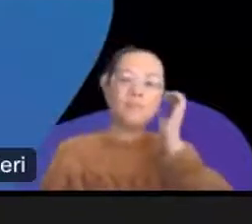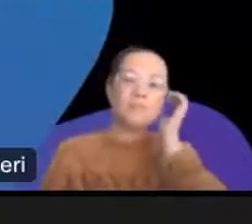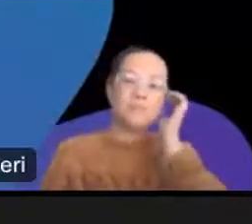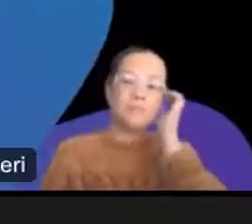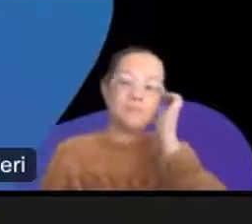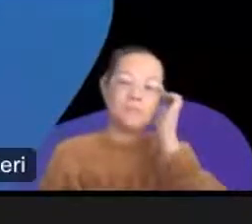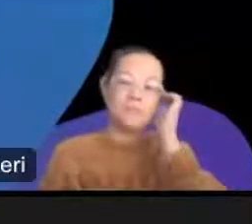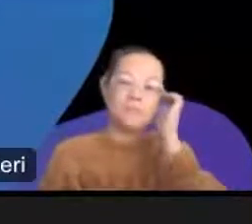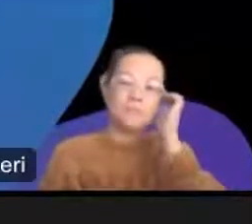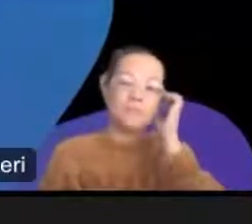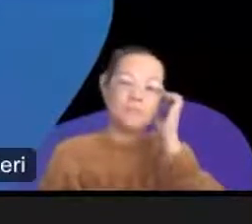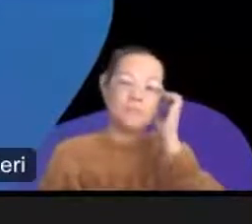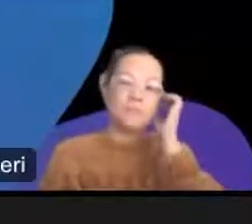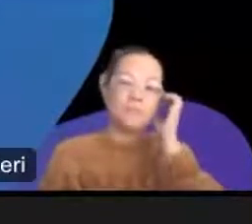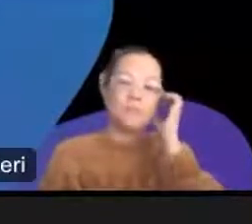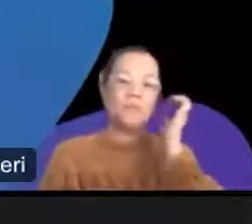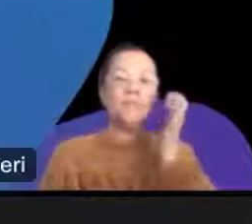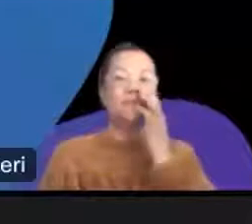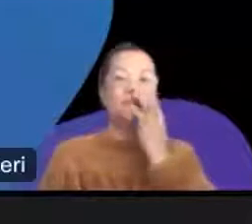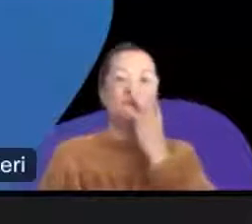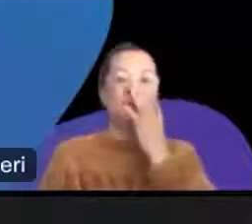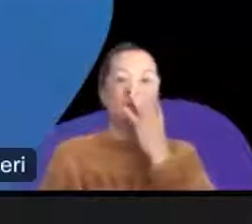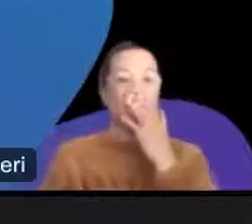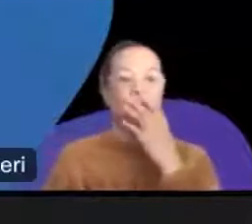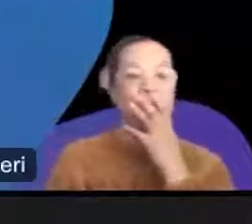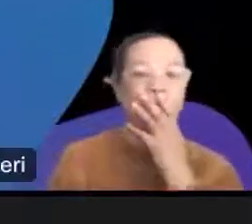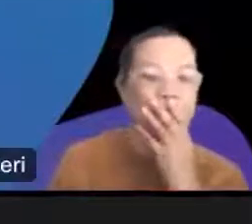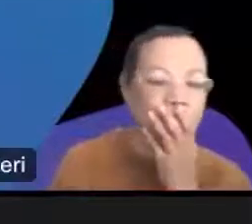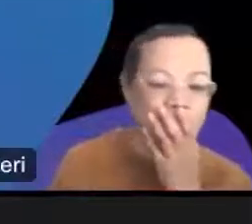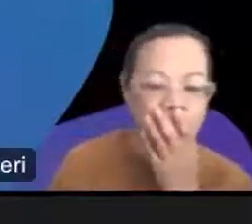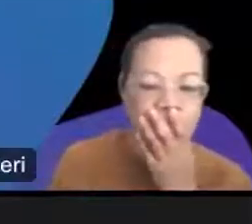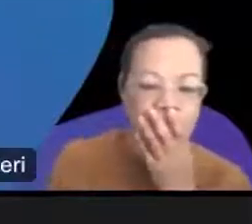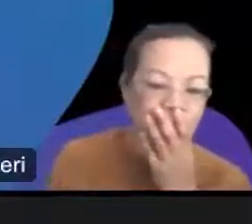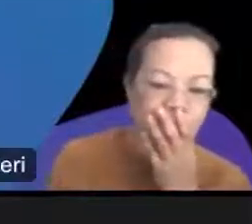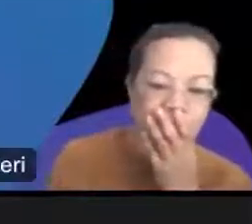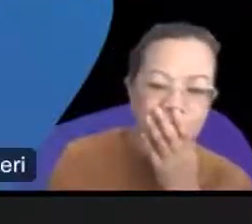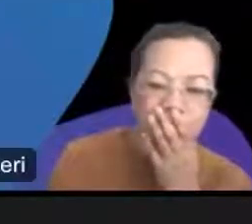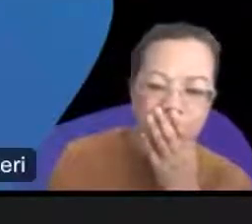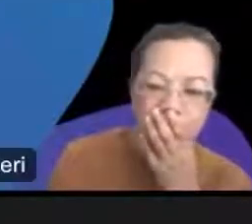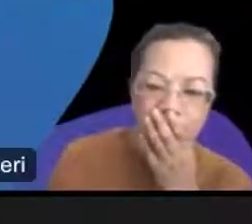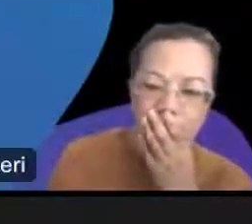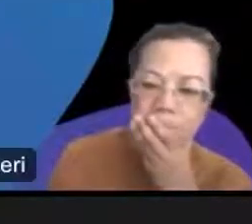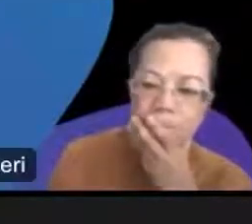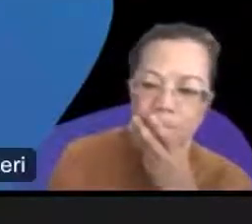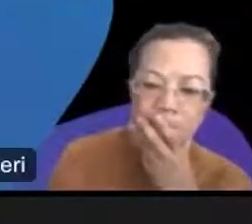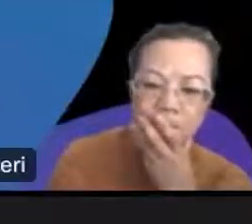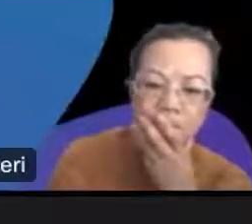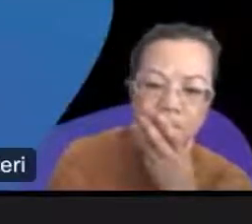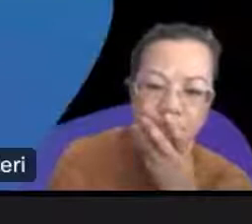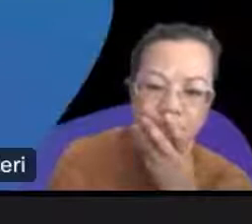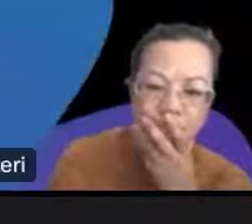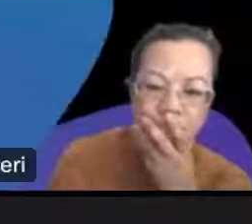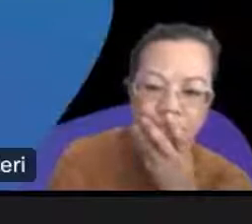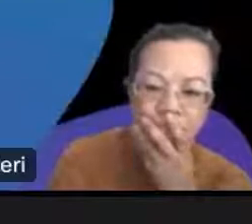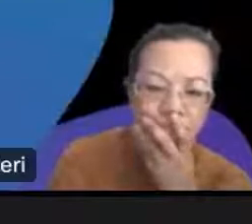think Jordan might, if we'll see how time goes, Jordan might have something that we're gonna go over related to that too. Jordan, you know, we didn't get a chance,